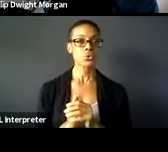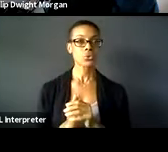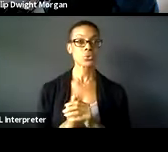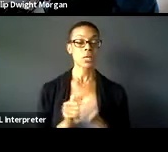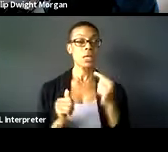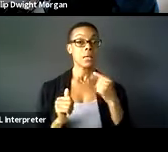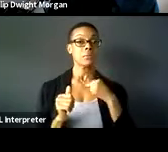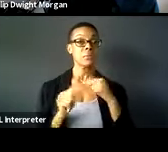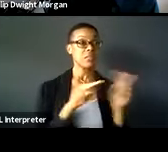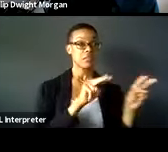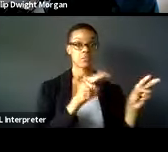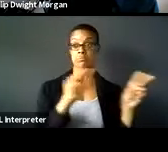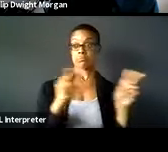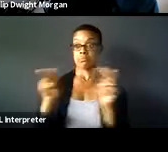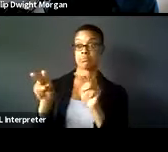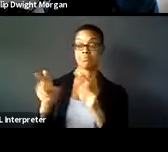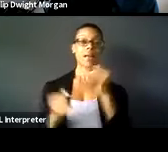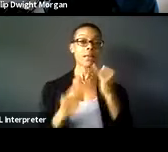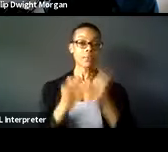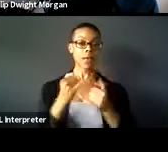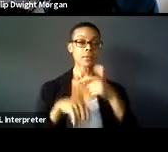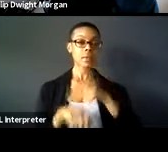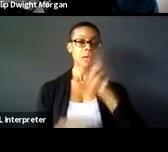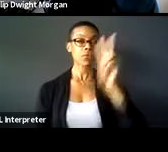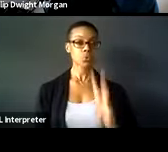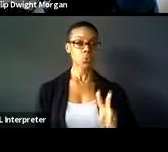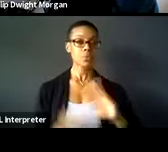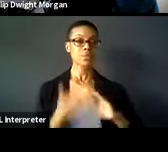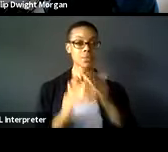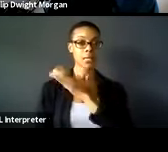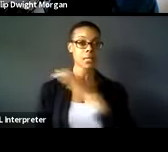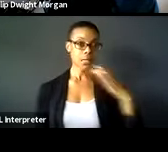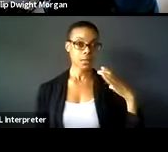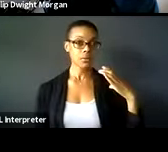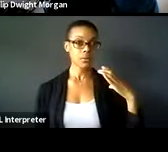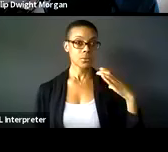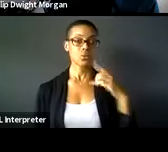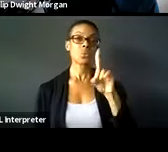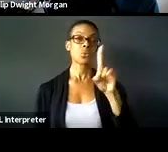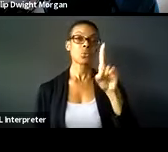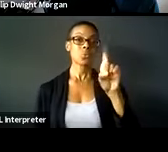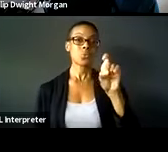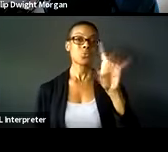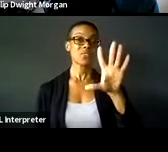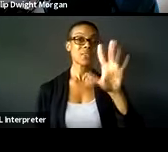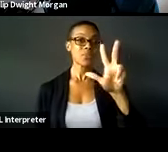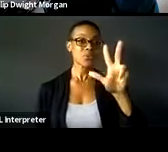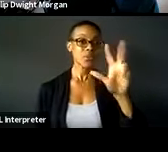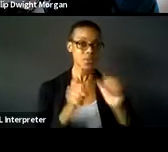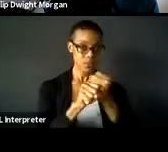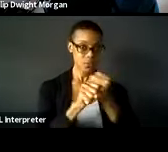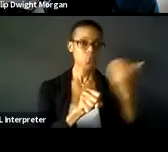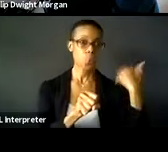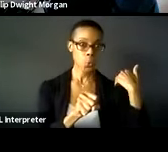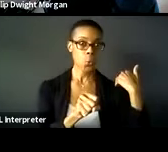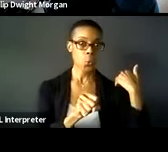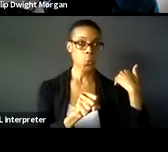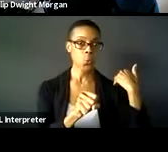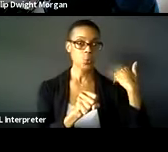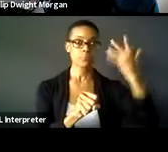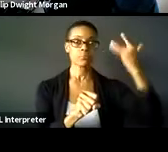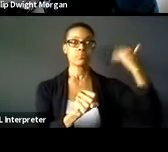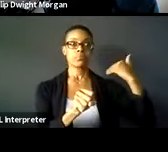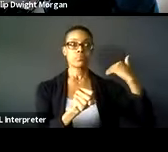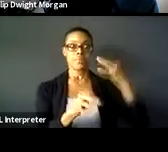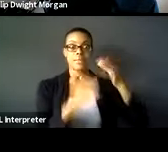last Victoria City Councilor was 153 years ago, the time that I decided